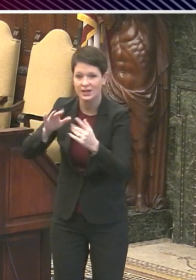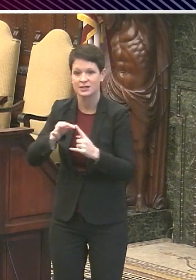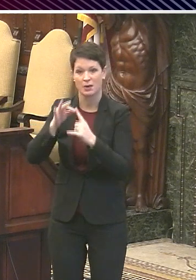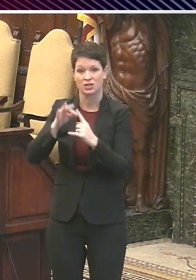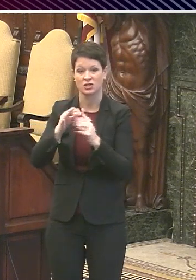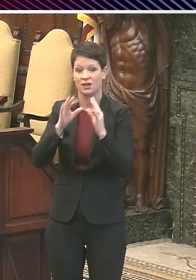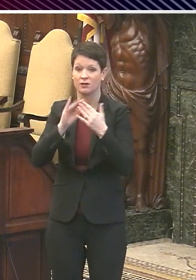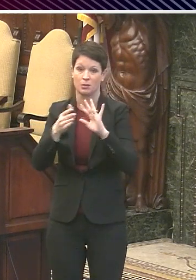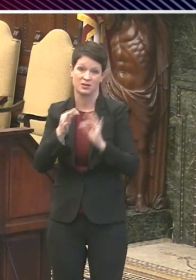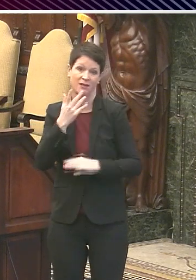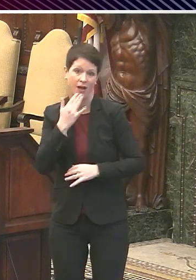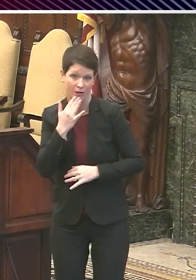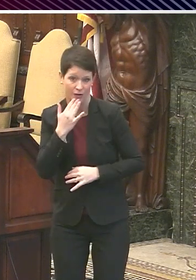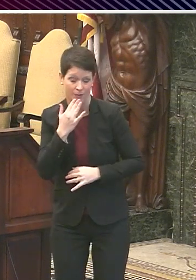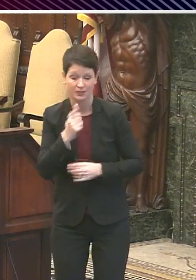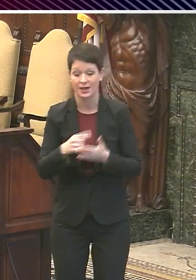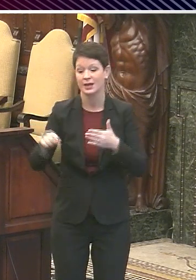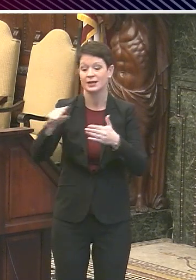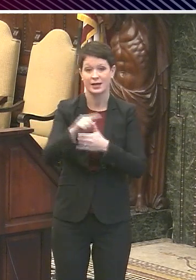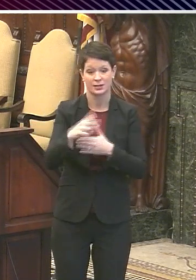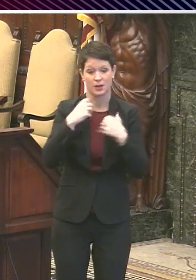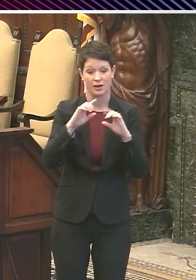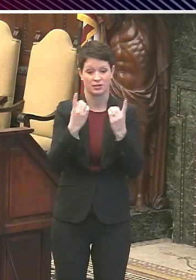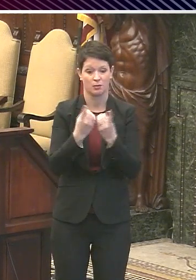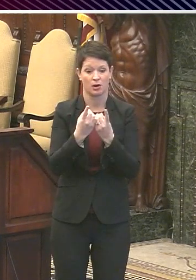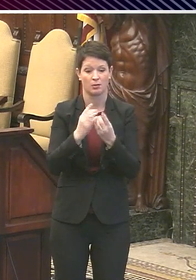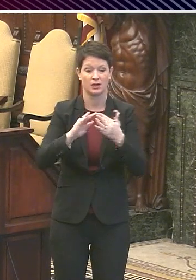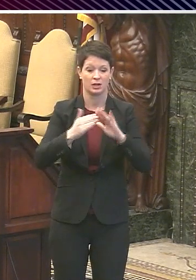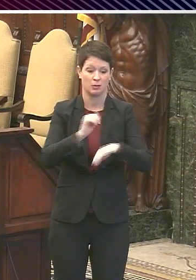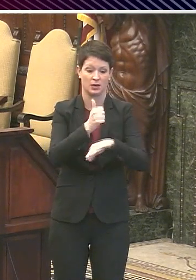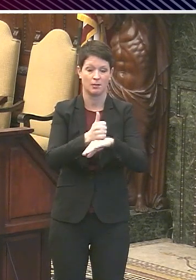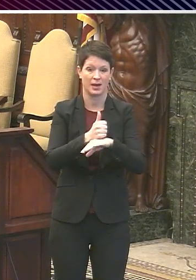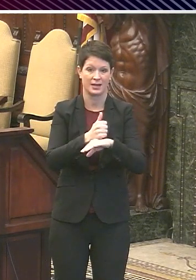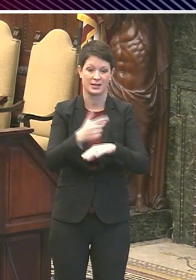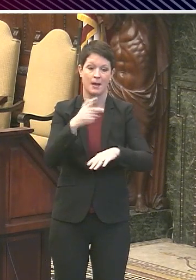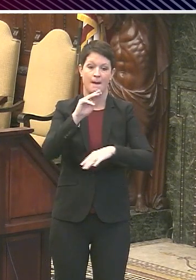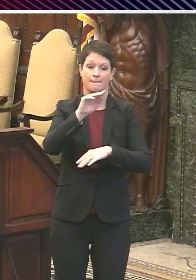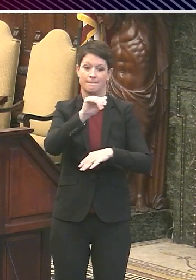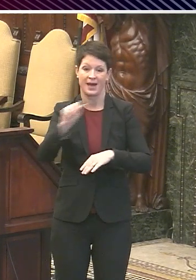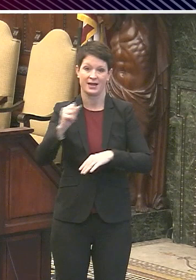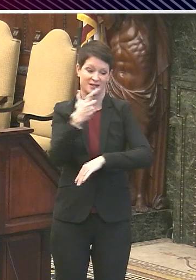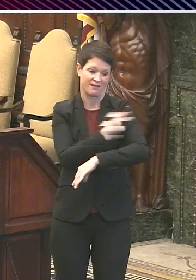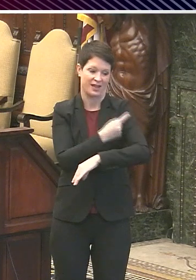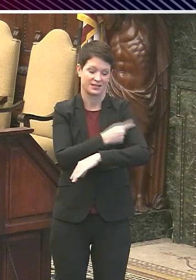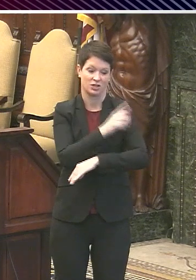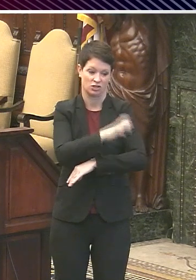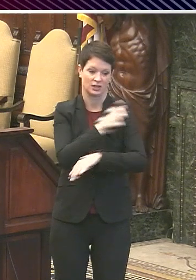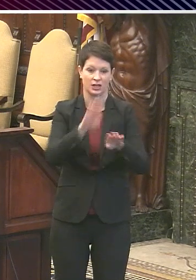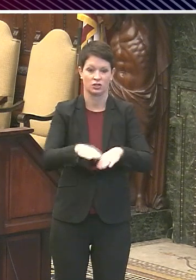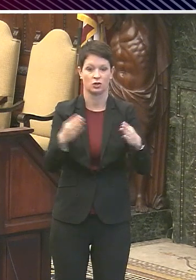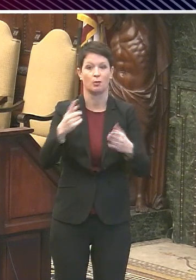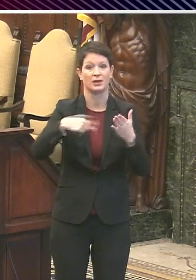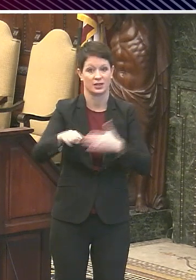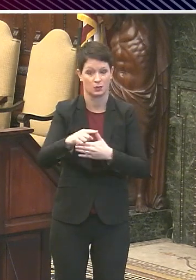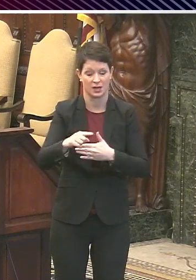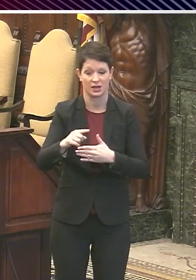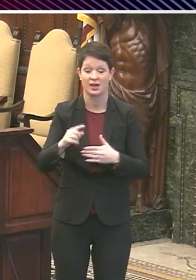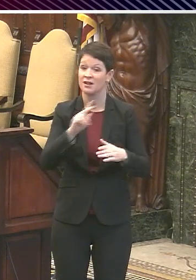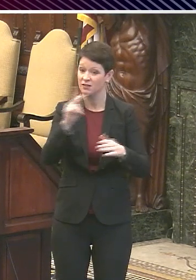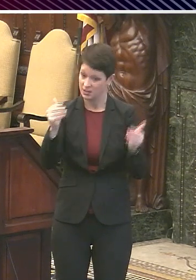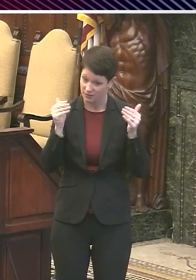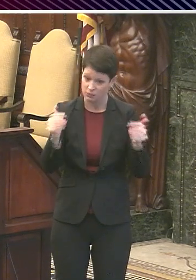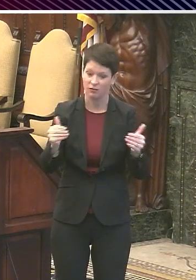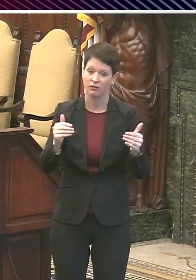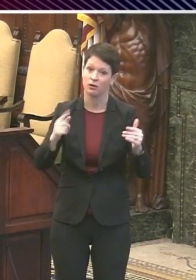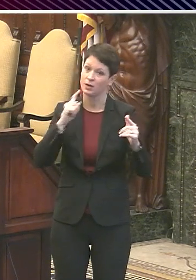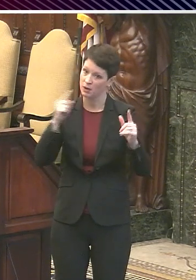of color. In the next week, the health department will open community-based mass vaccination clinics. Philadelphia is moving forward and in